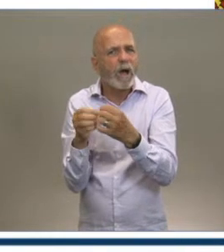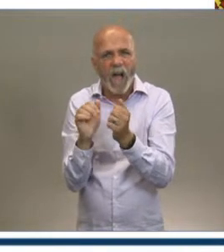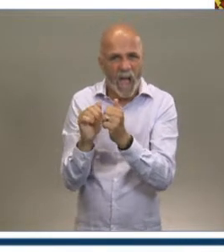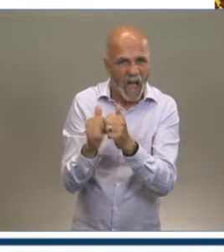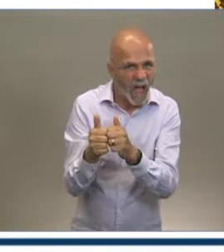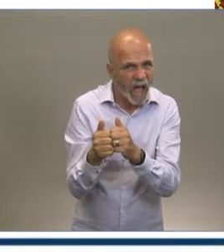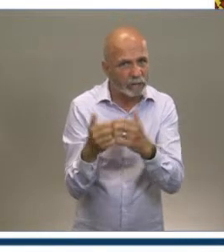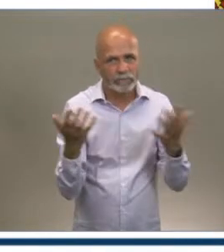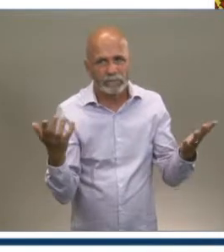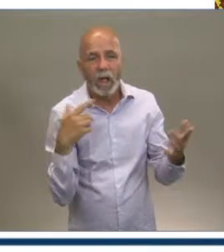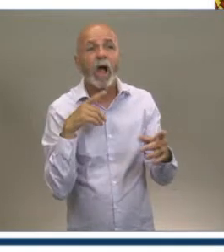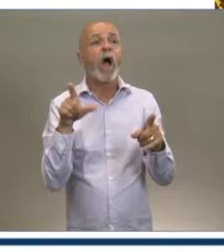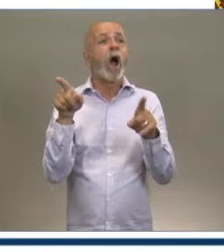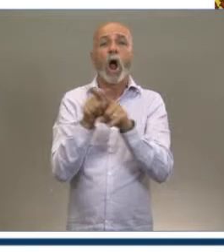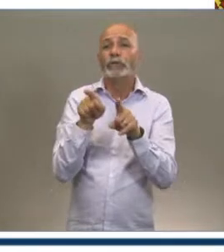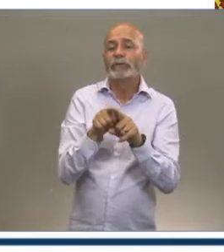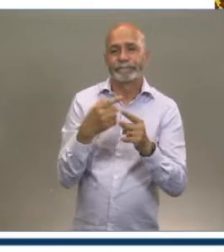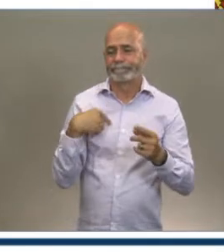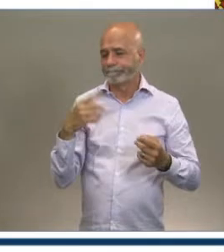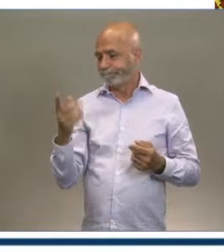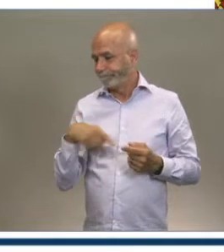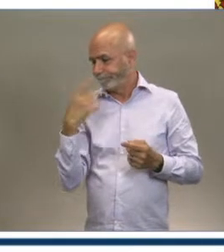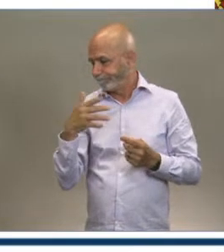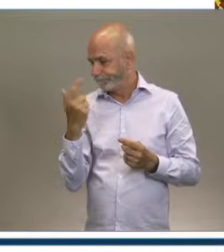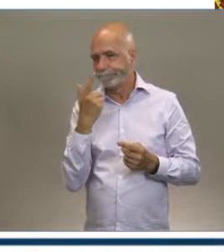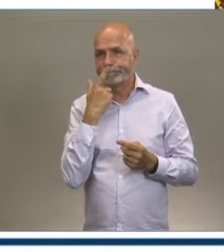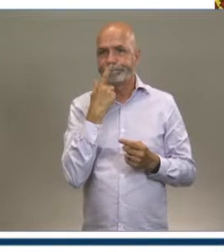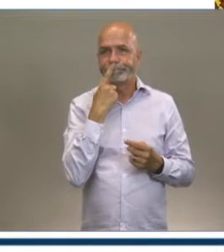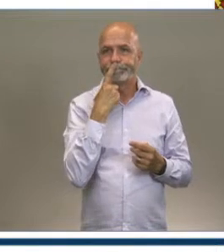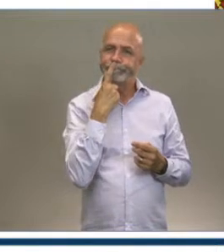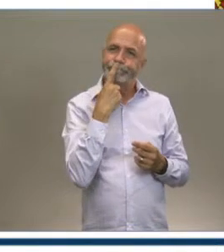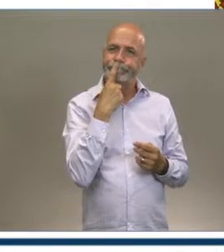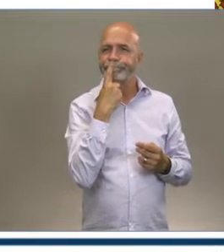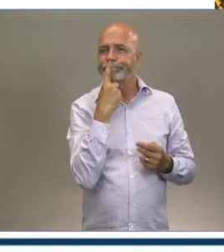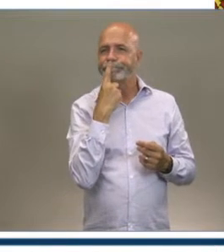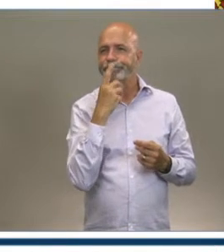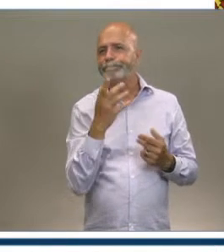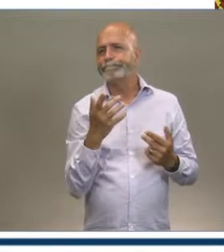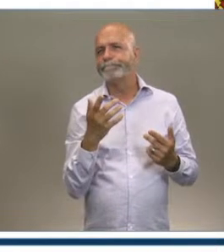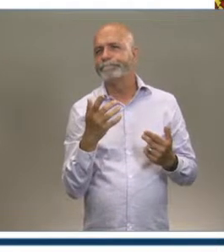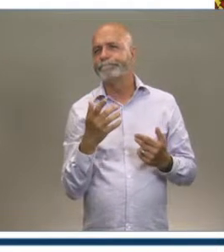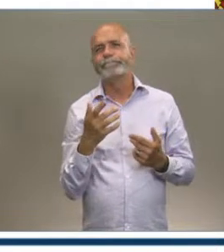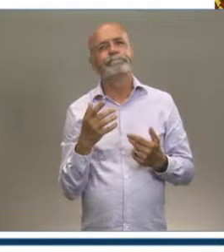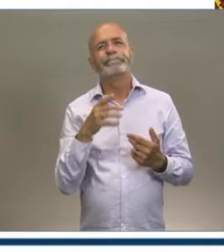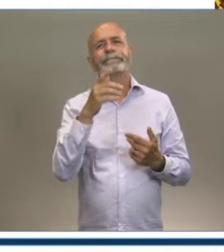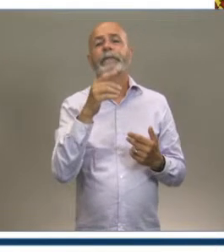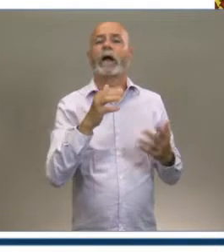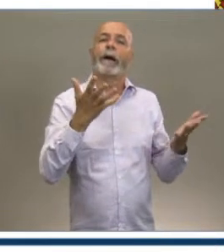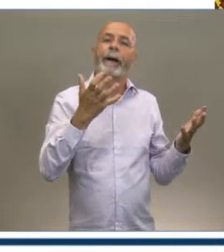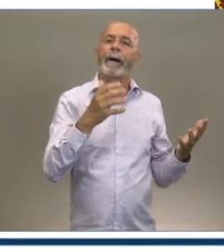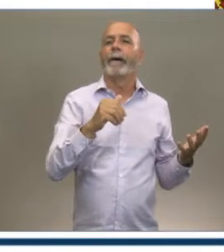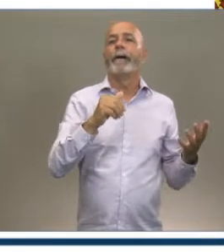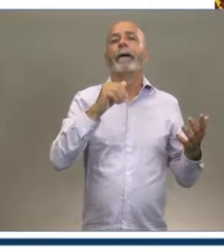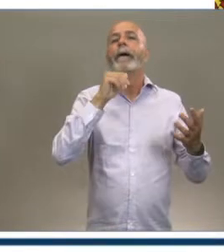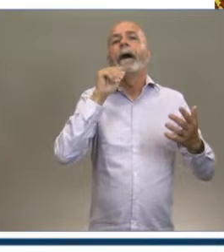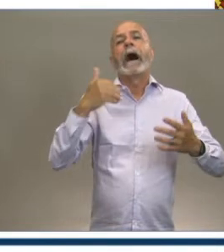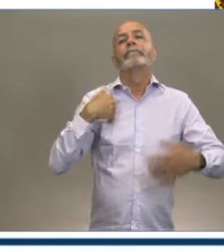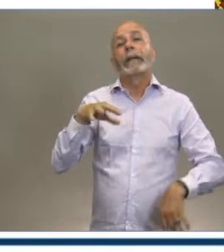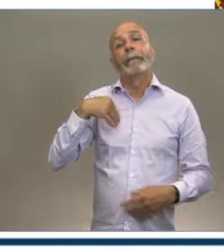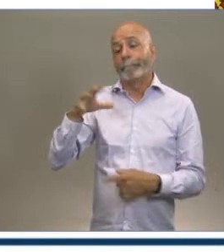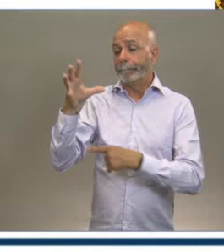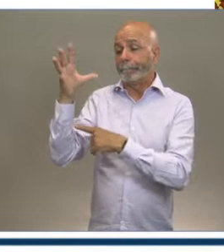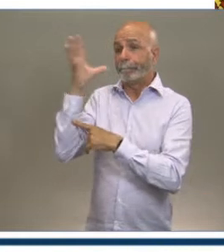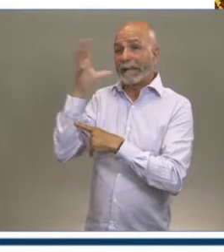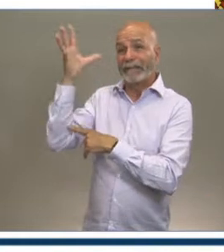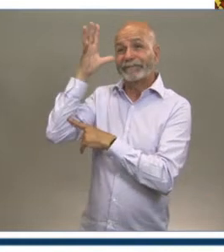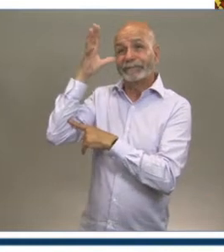at all about the thought process behind not requiring parental consent for kids under 18 to get a vaccine.